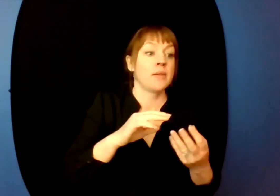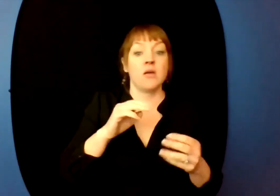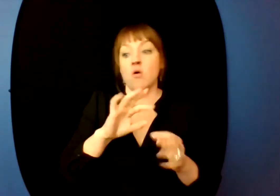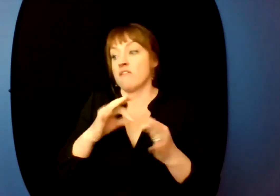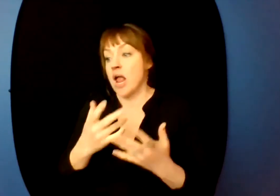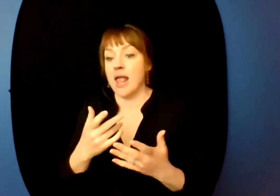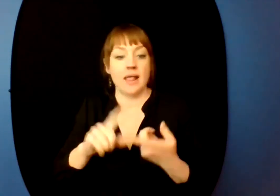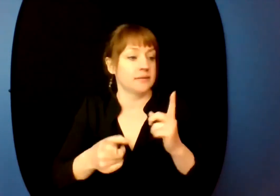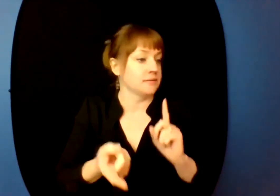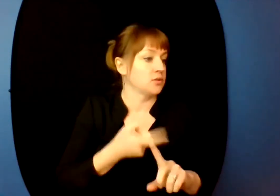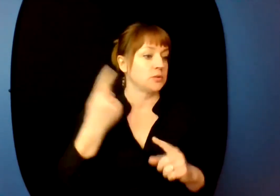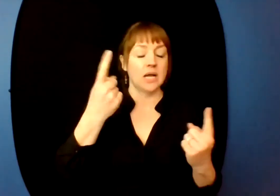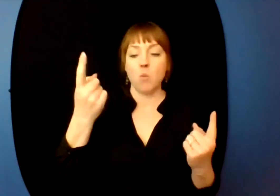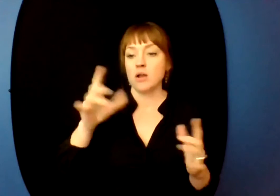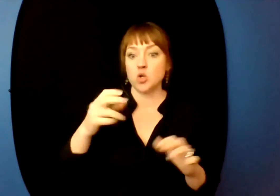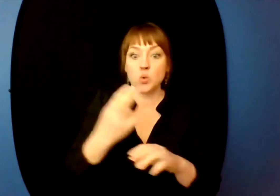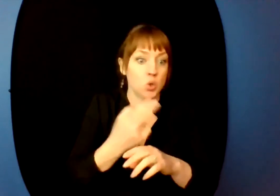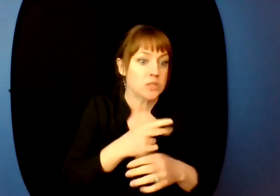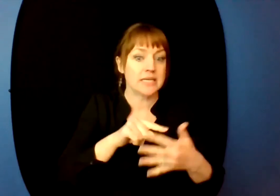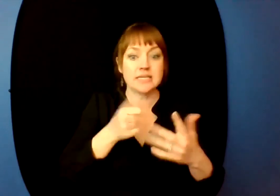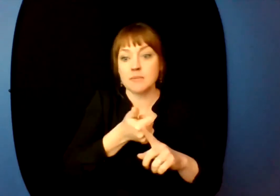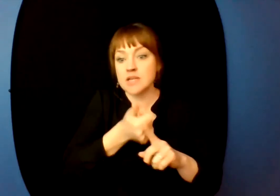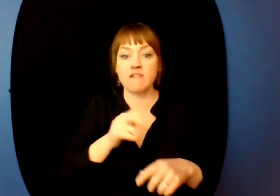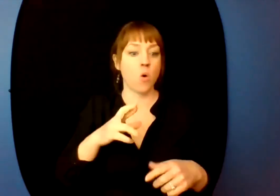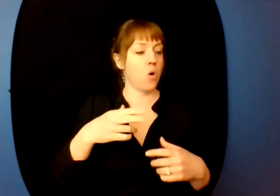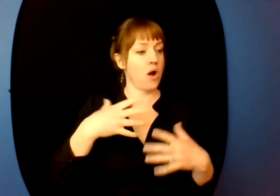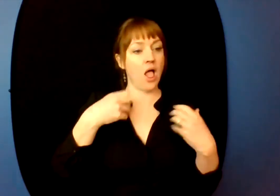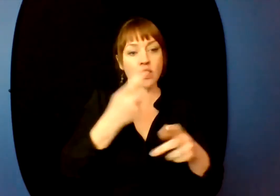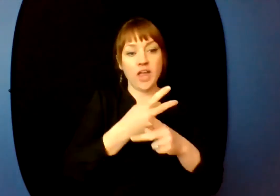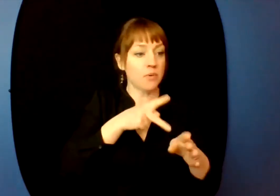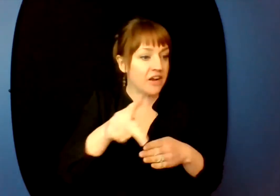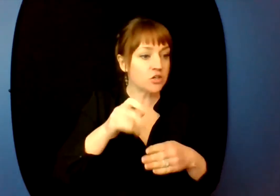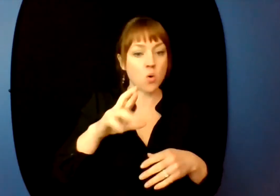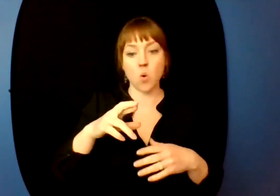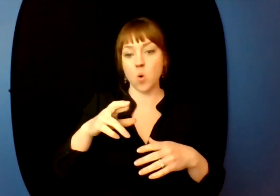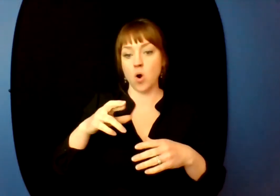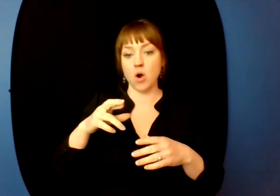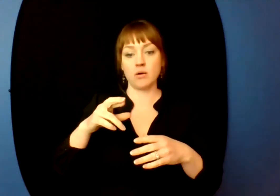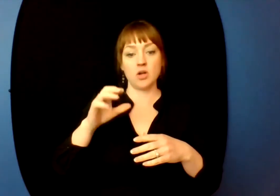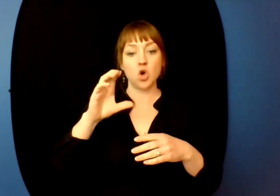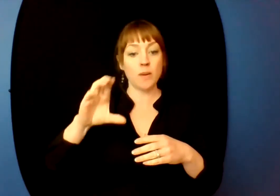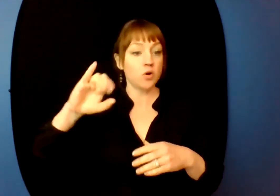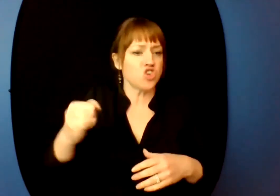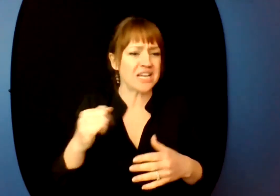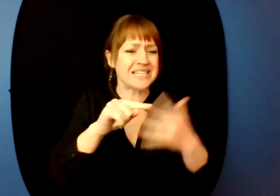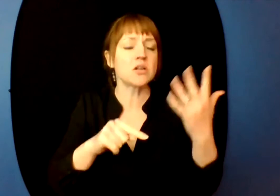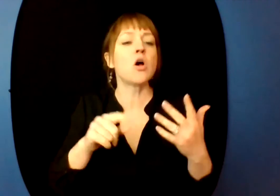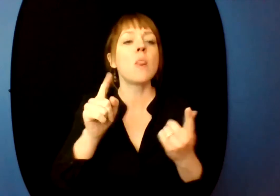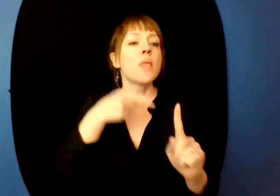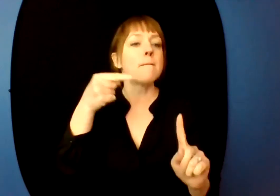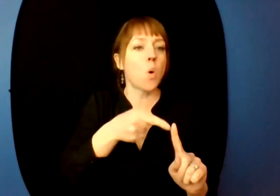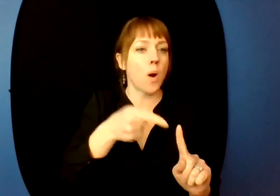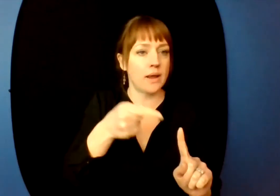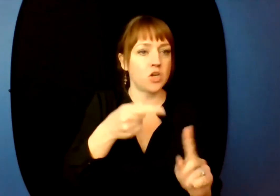is a healthcare professional or in criminal justice, what's your one big take home that you would really want somebody to take away from this